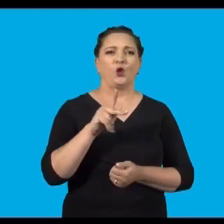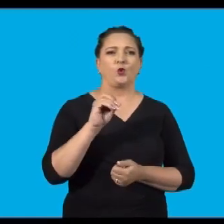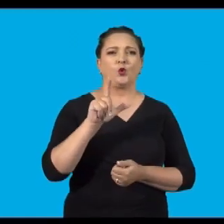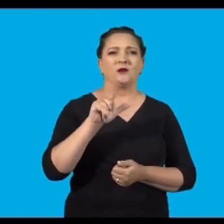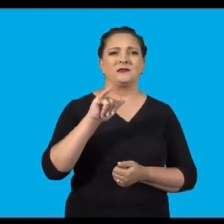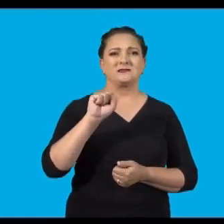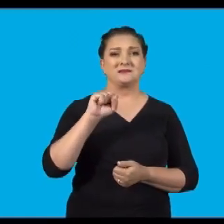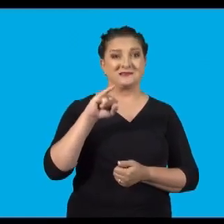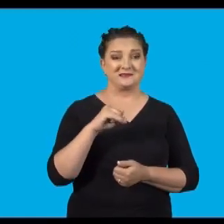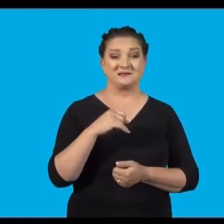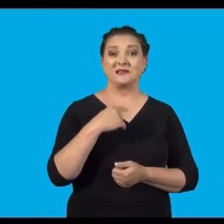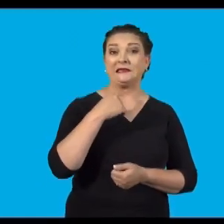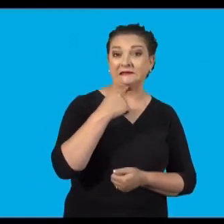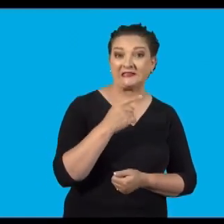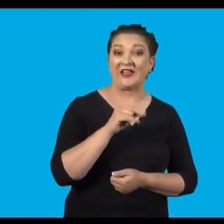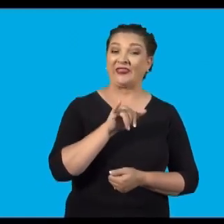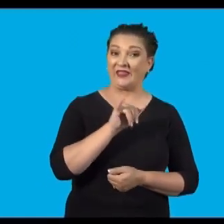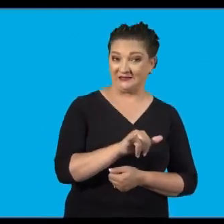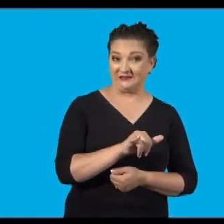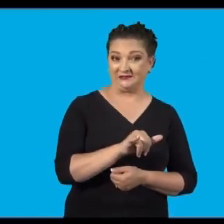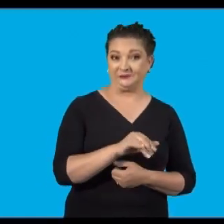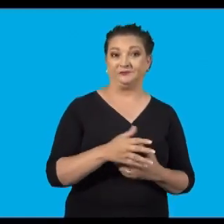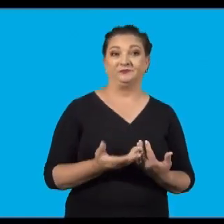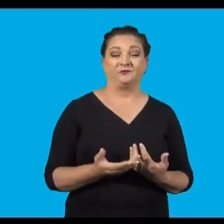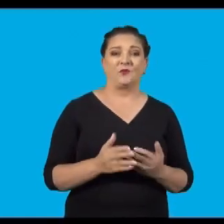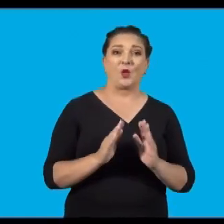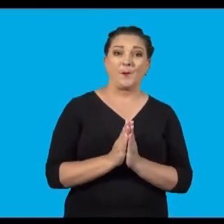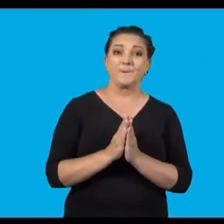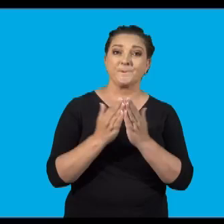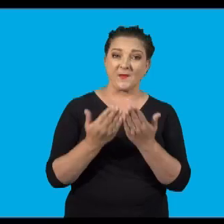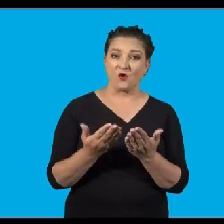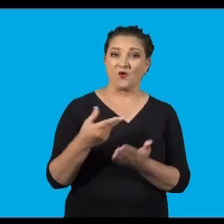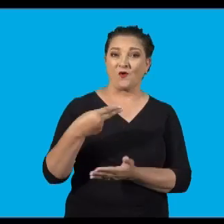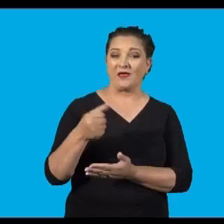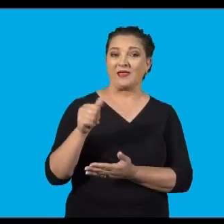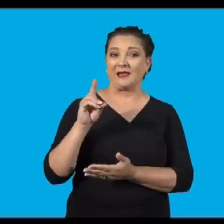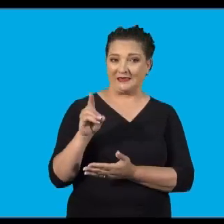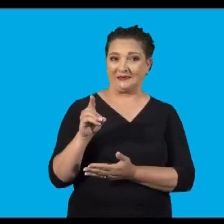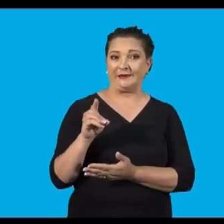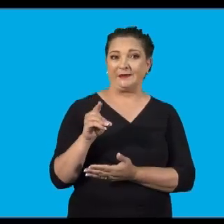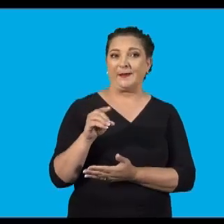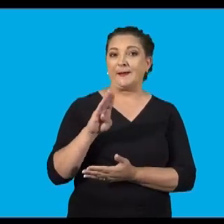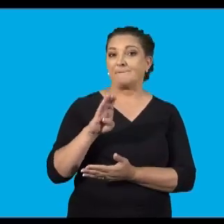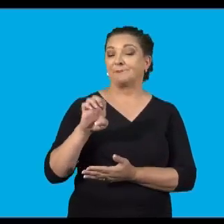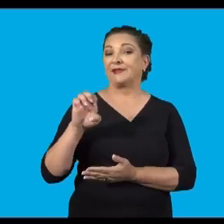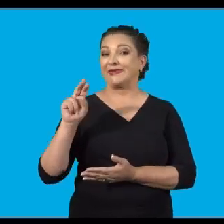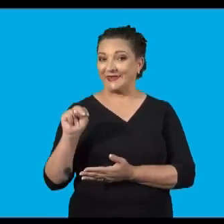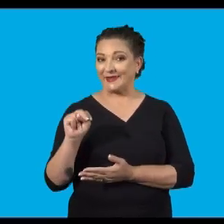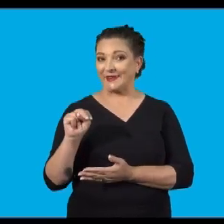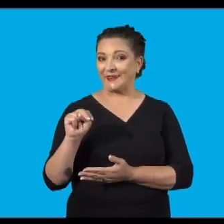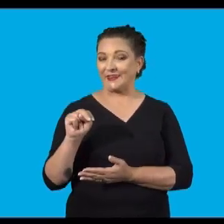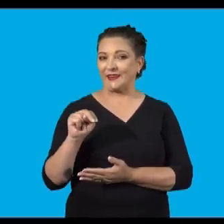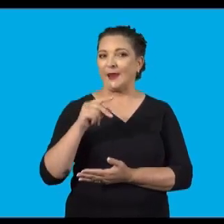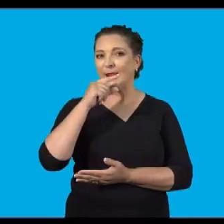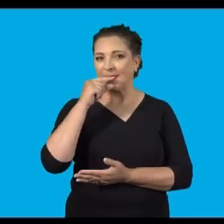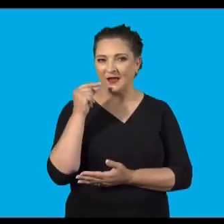response, Khulisi said that, all right? There's our indicator. The book had been named. So look